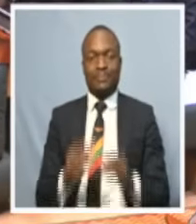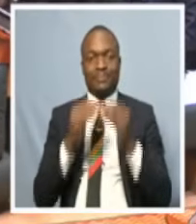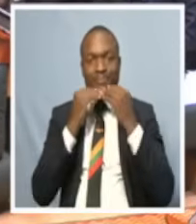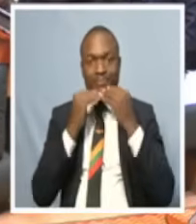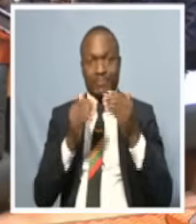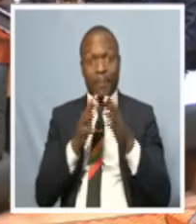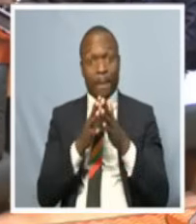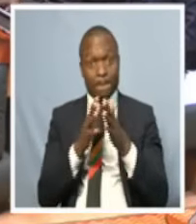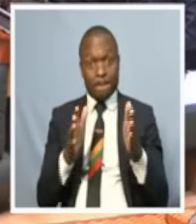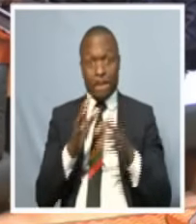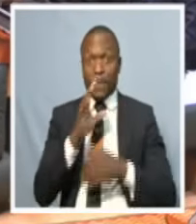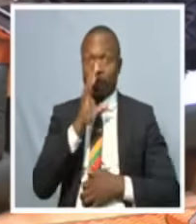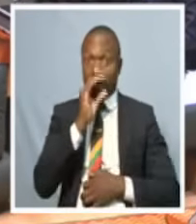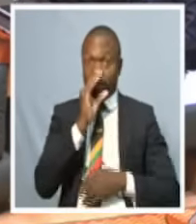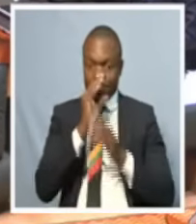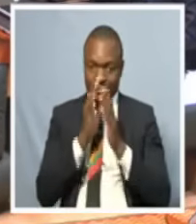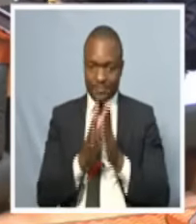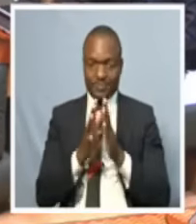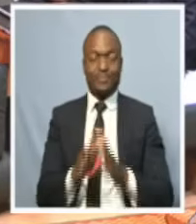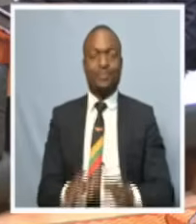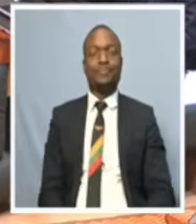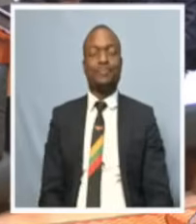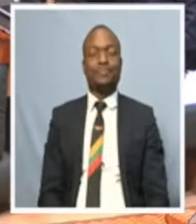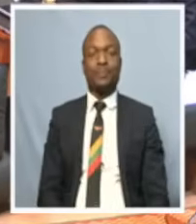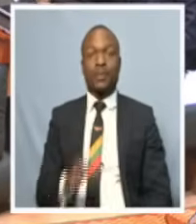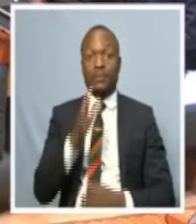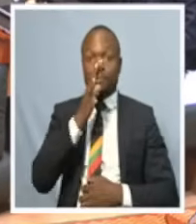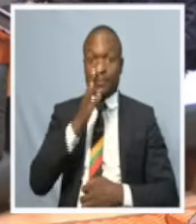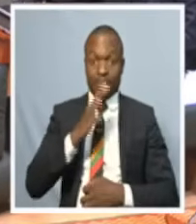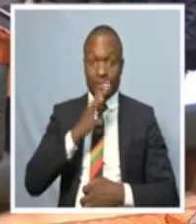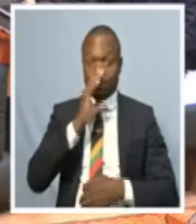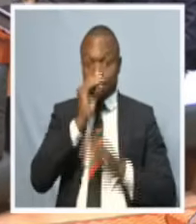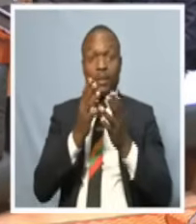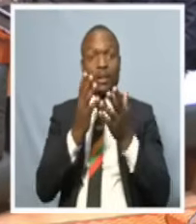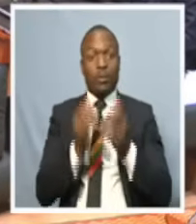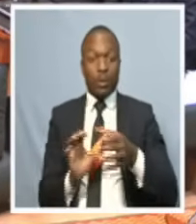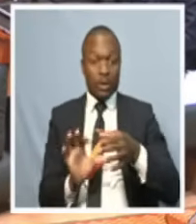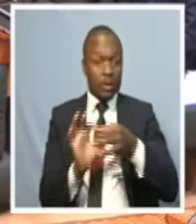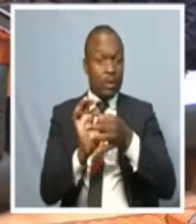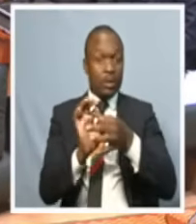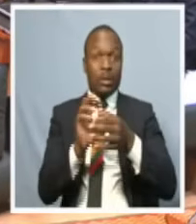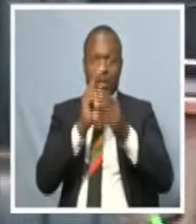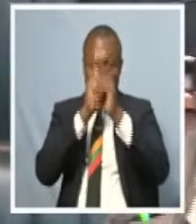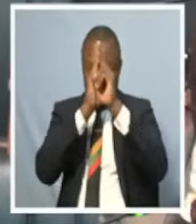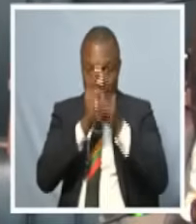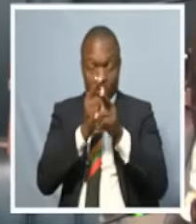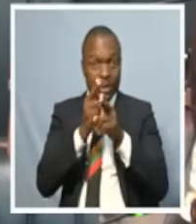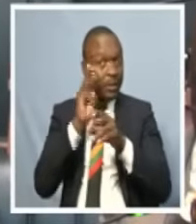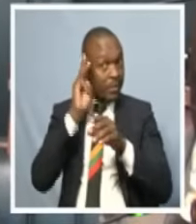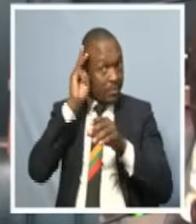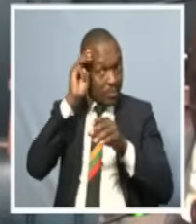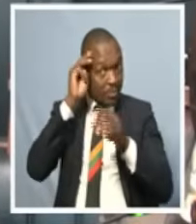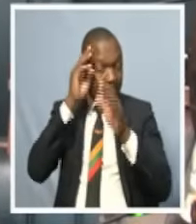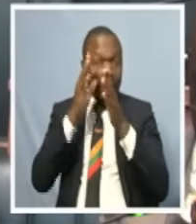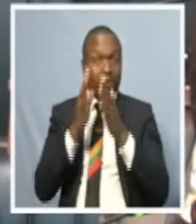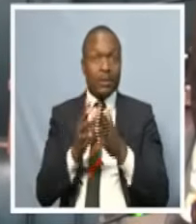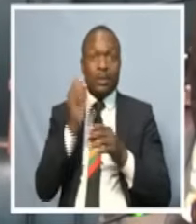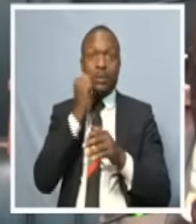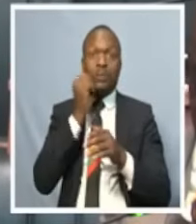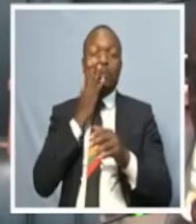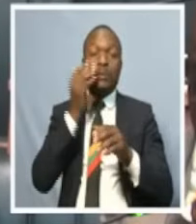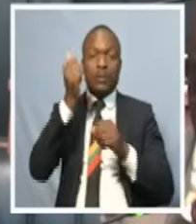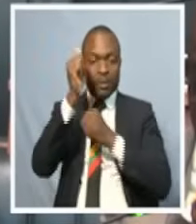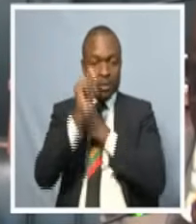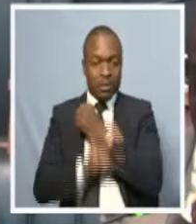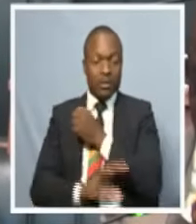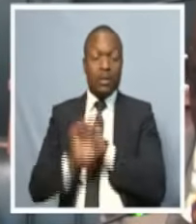Thank you so much, Madam Speaker. Madam Speaker, I would like to join the Honorable Minister of Home Affairs